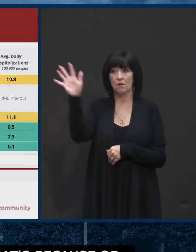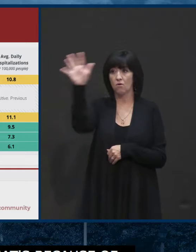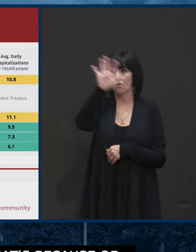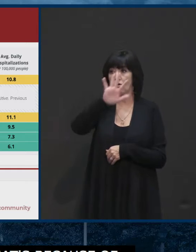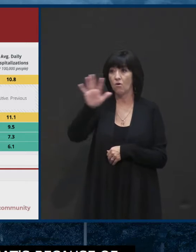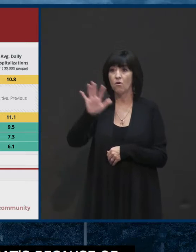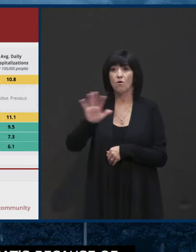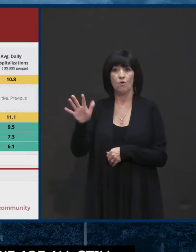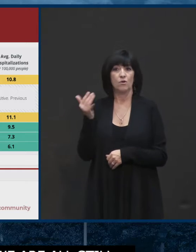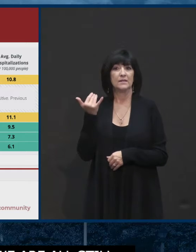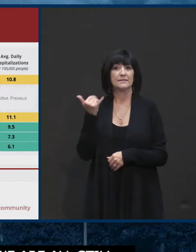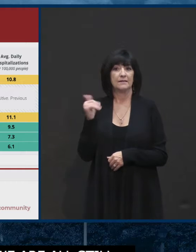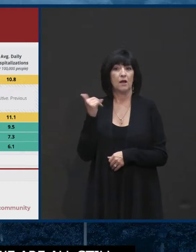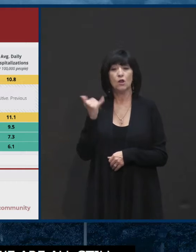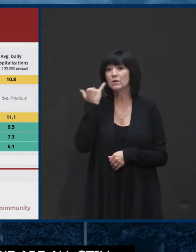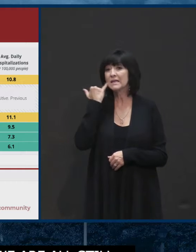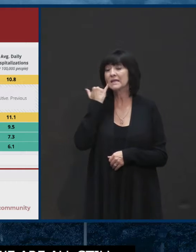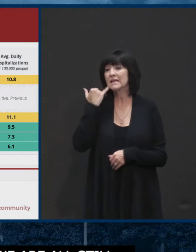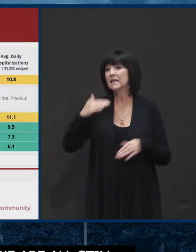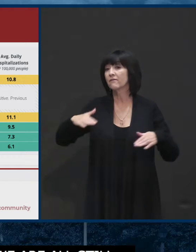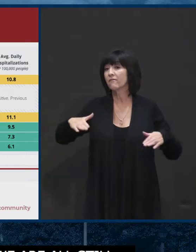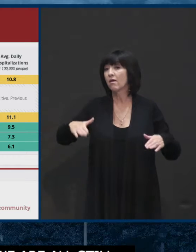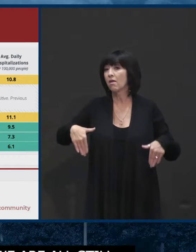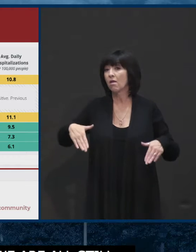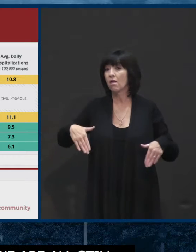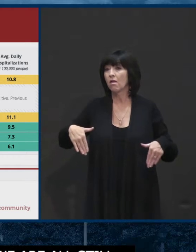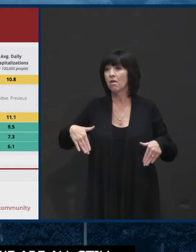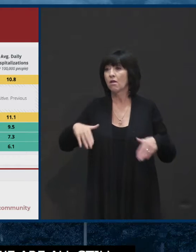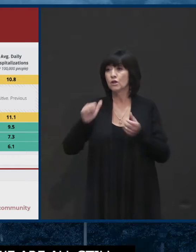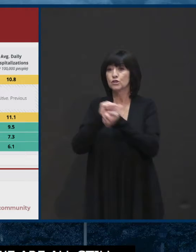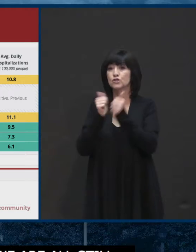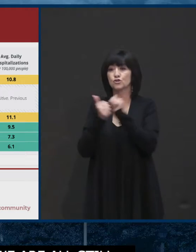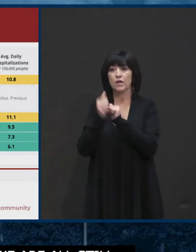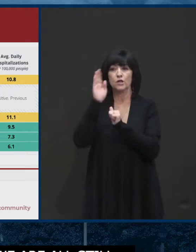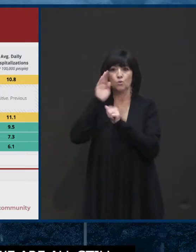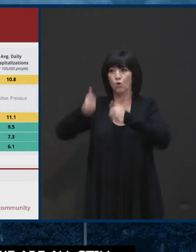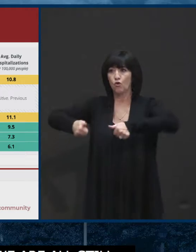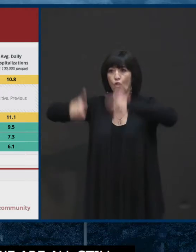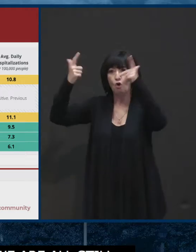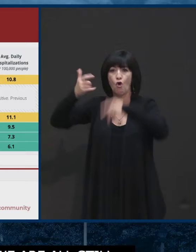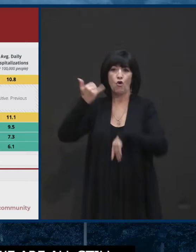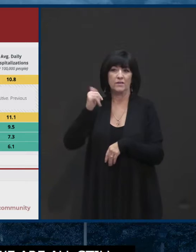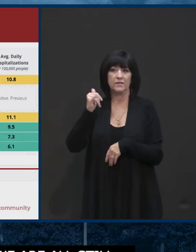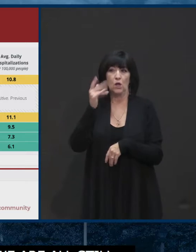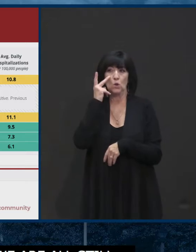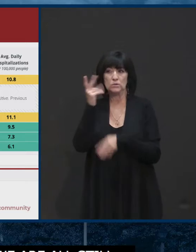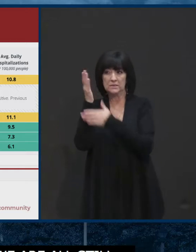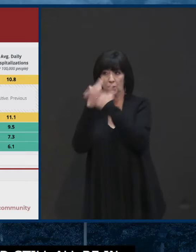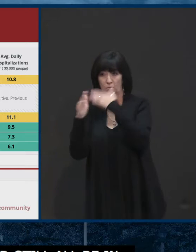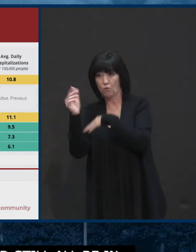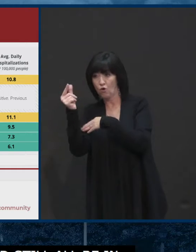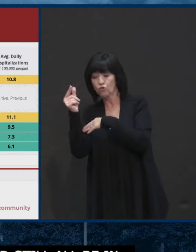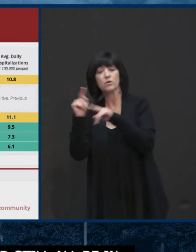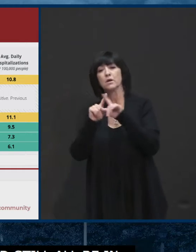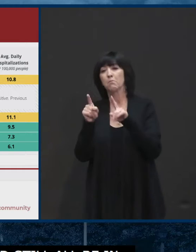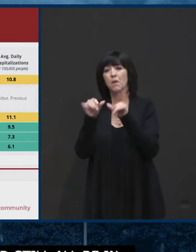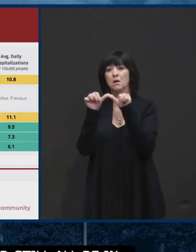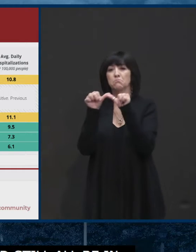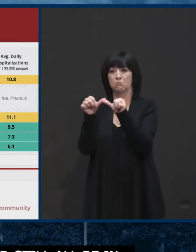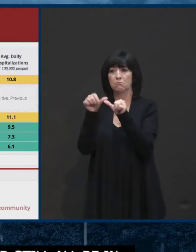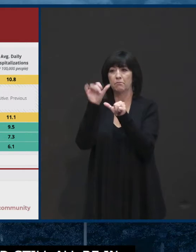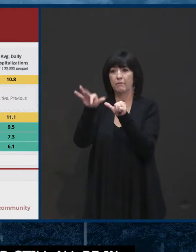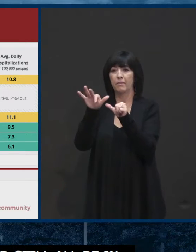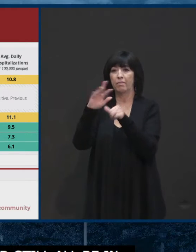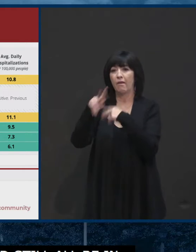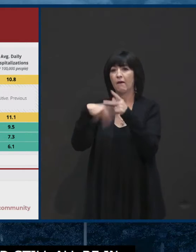the changes, we'd still be all in yellow. But again, we're going to keep these changes moving forward